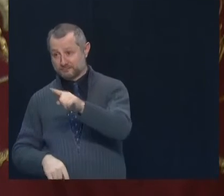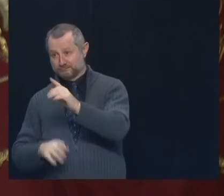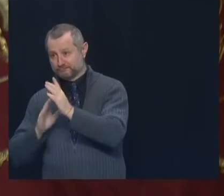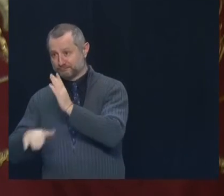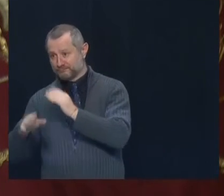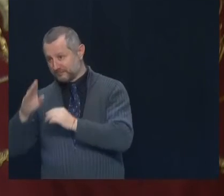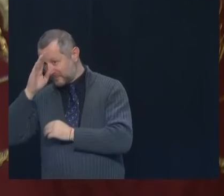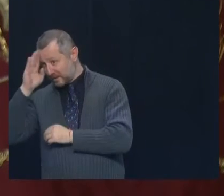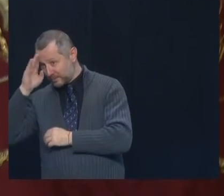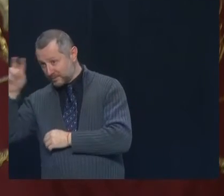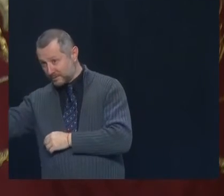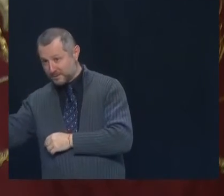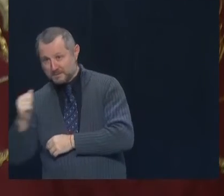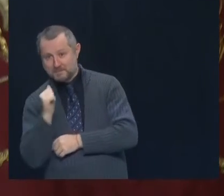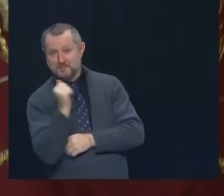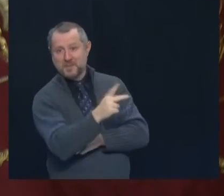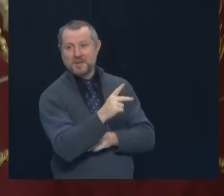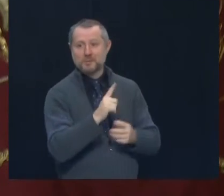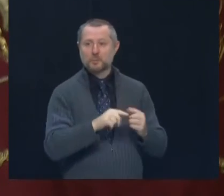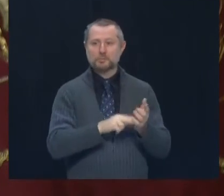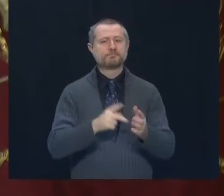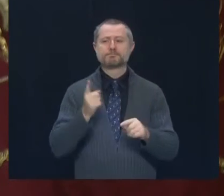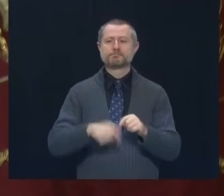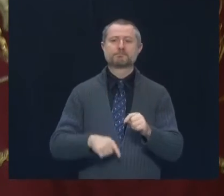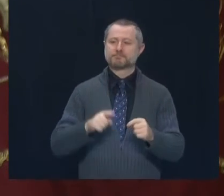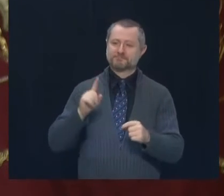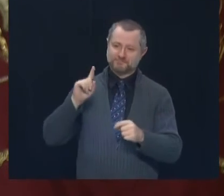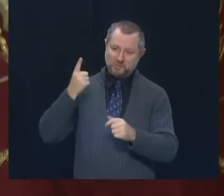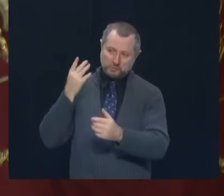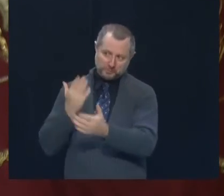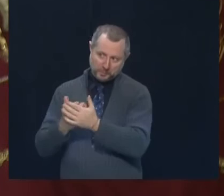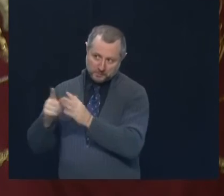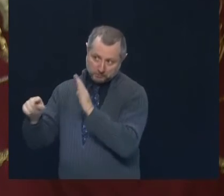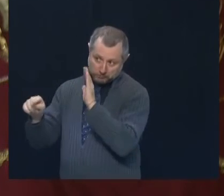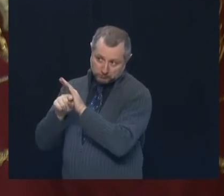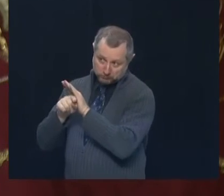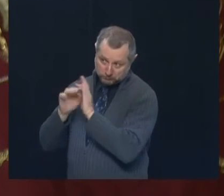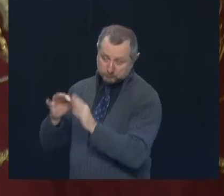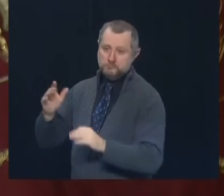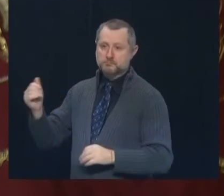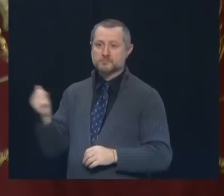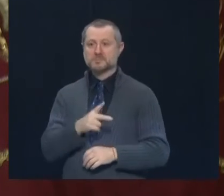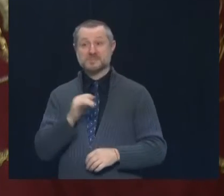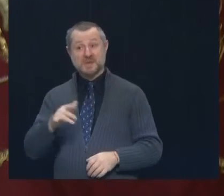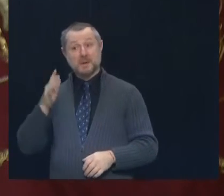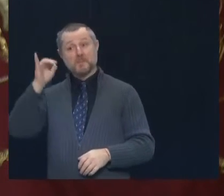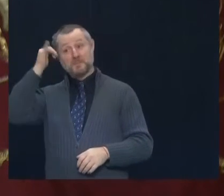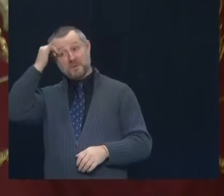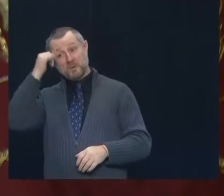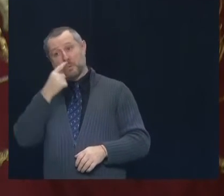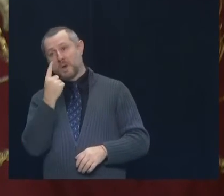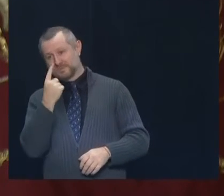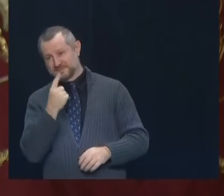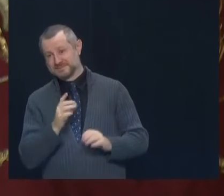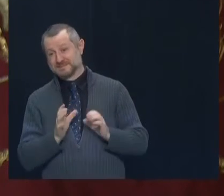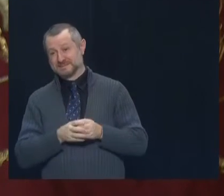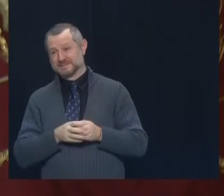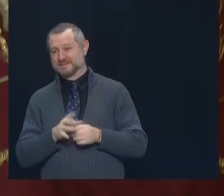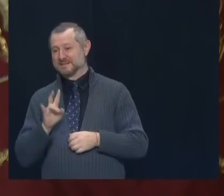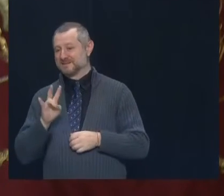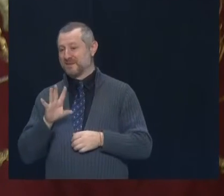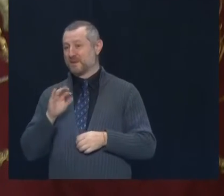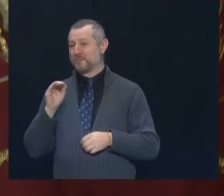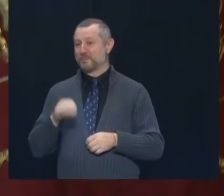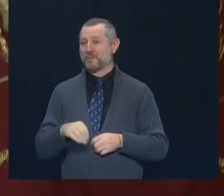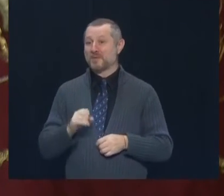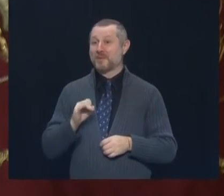week in Buffalo, there's an article about 75% of residents in a single nursing home have COVID. There's only one way that can come in because